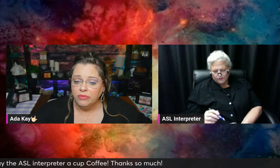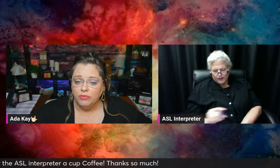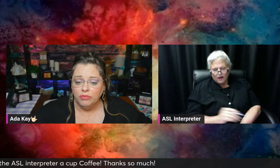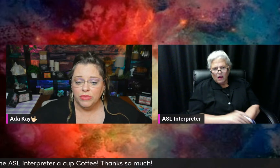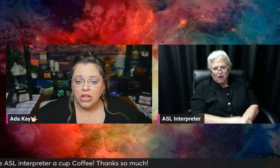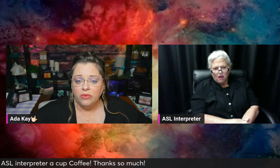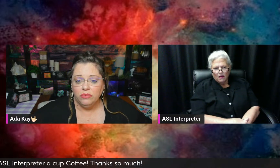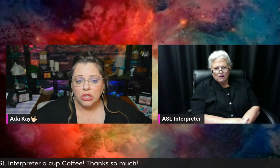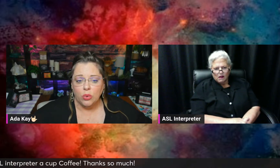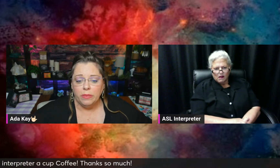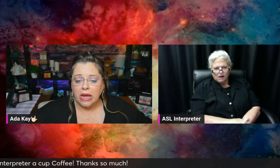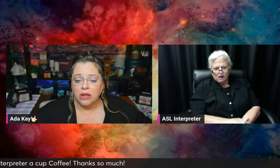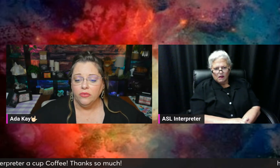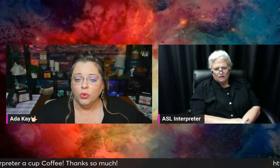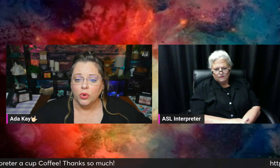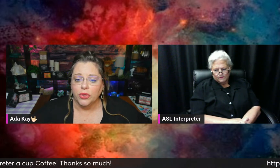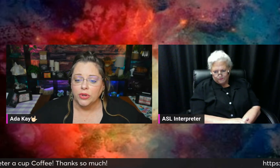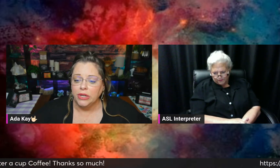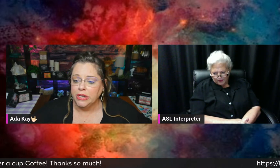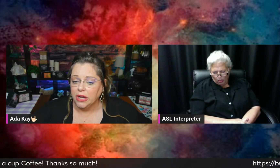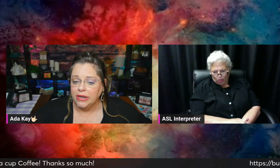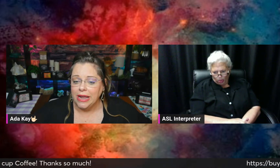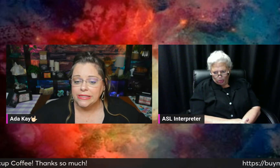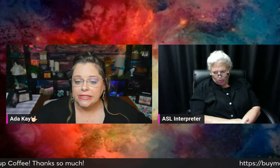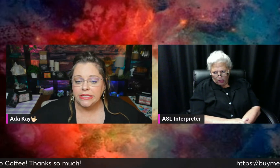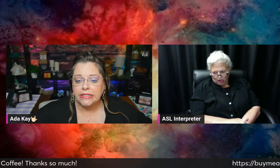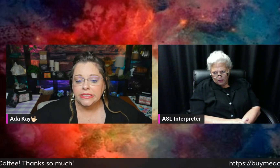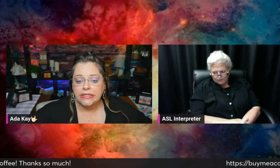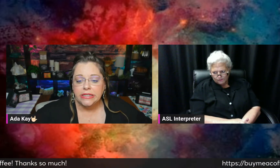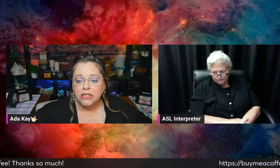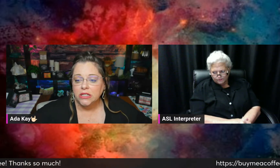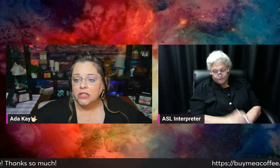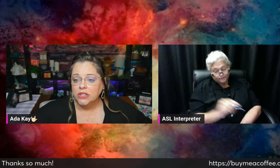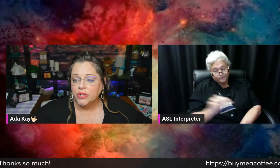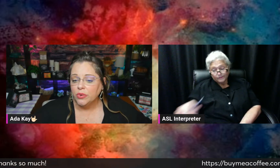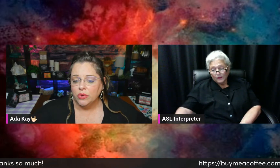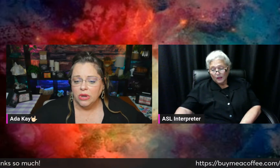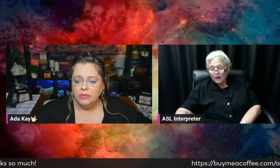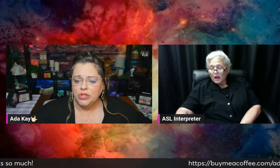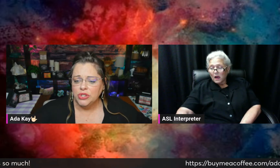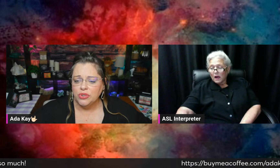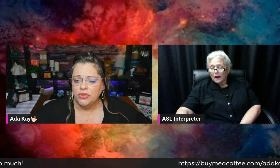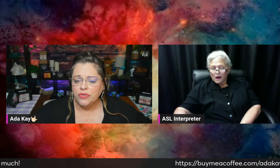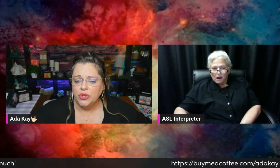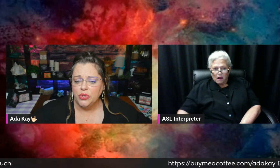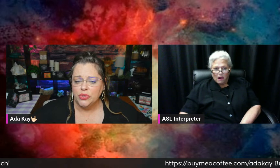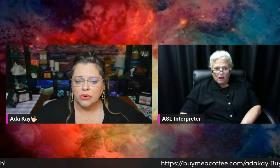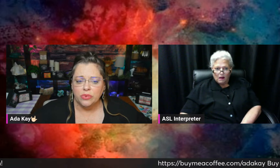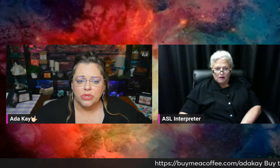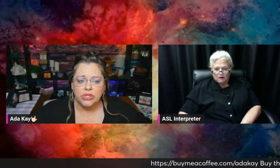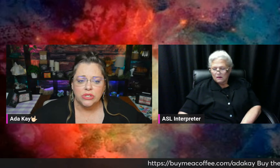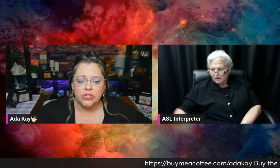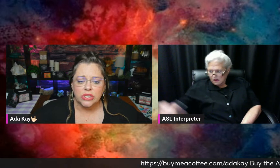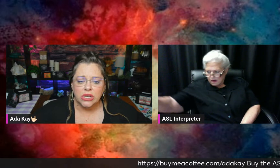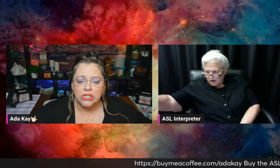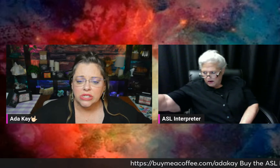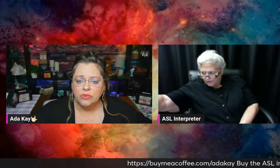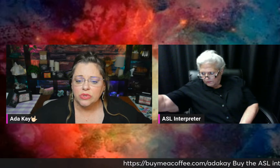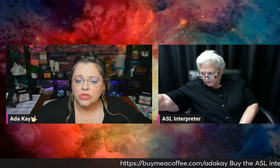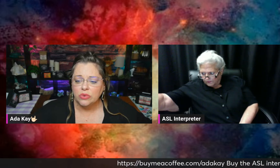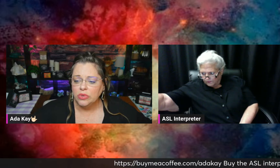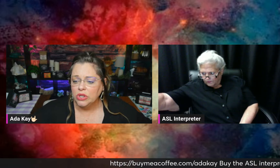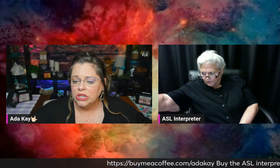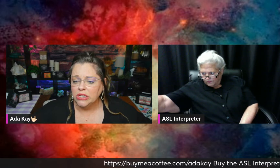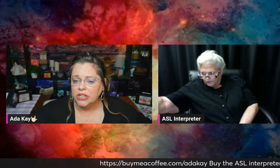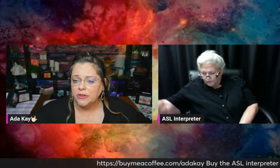had a thing going back and forth, and it got nasty. So I'm just searching for news. I wanted to just kind of see